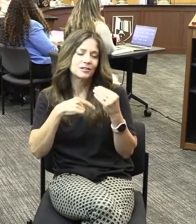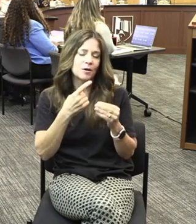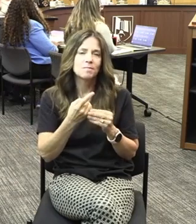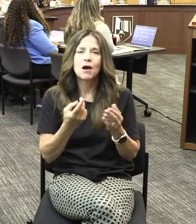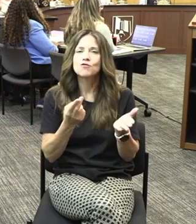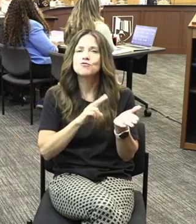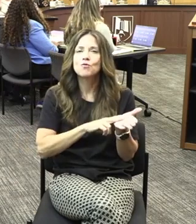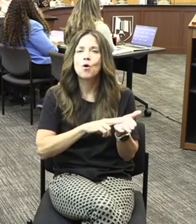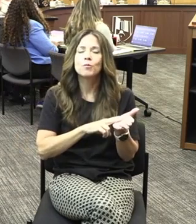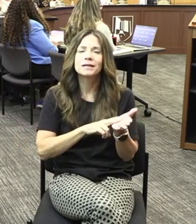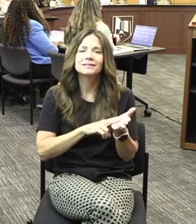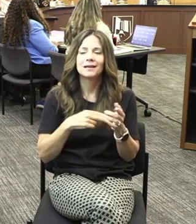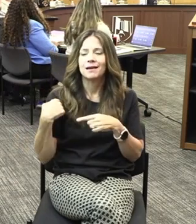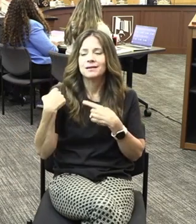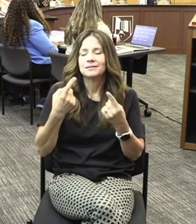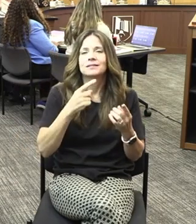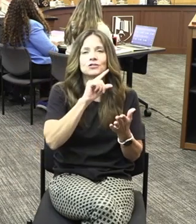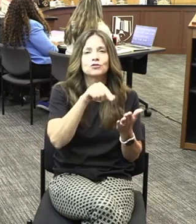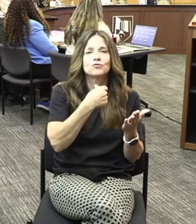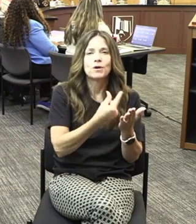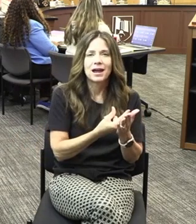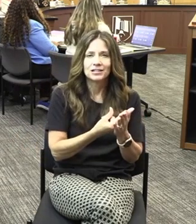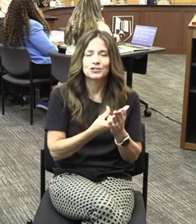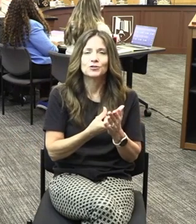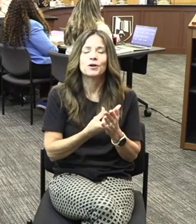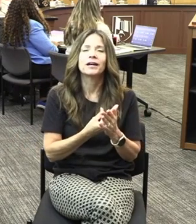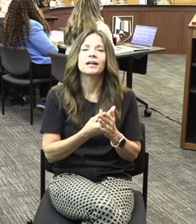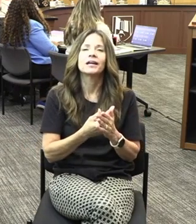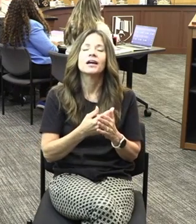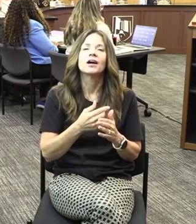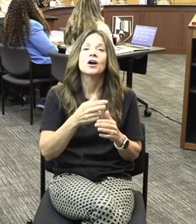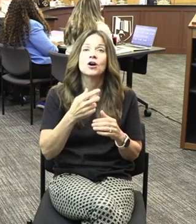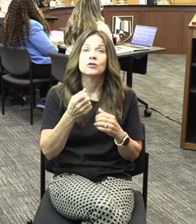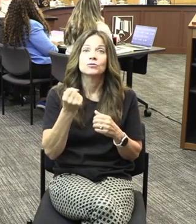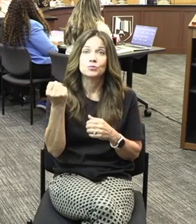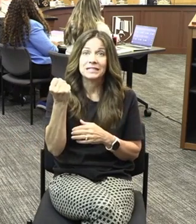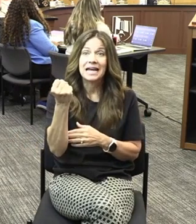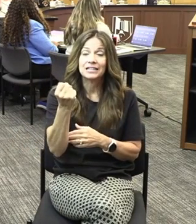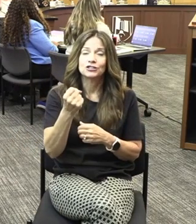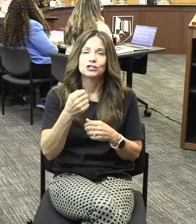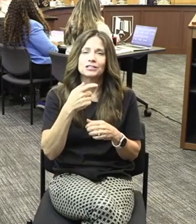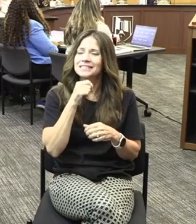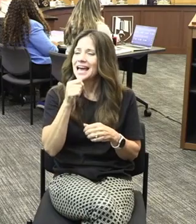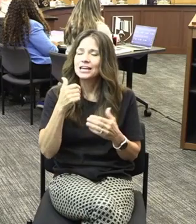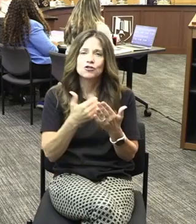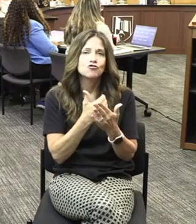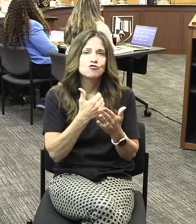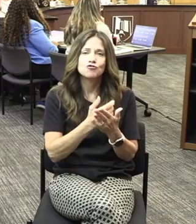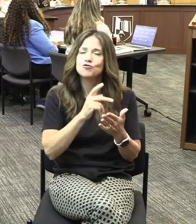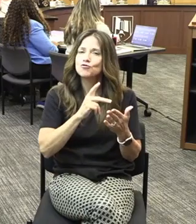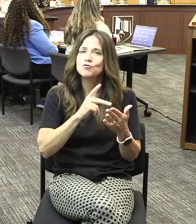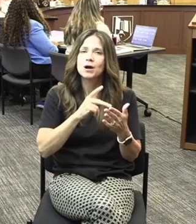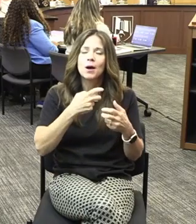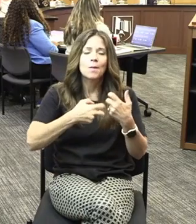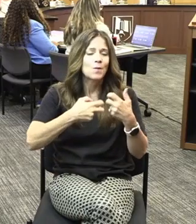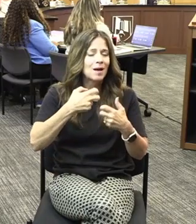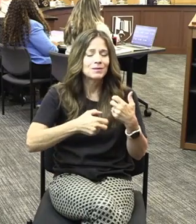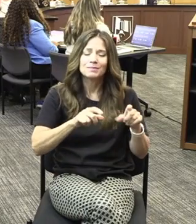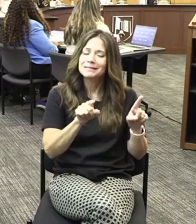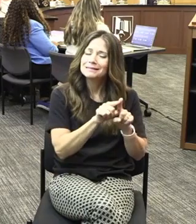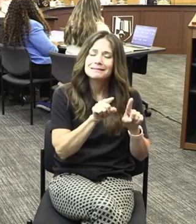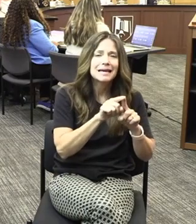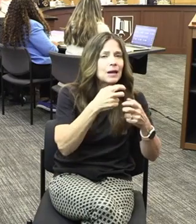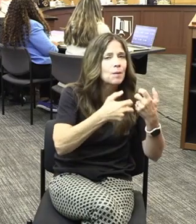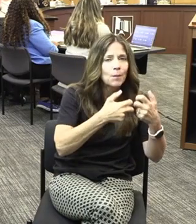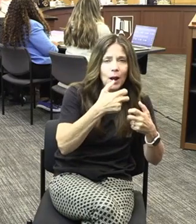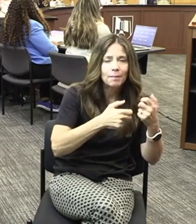enrollment, percents graduating, retention rates. Guess what? It's not a new problem set. It's the same problem set. Just some of